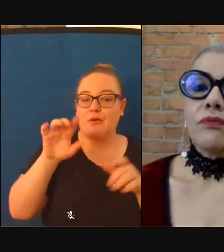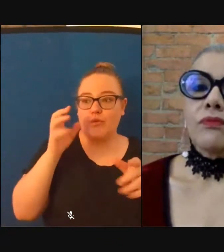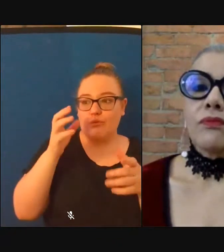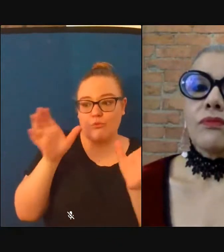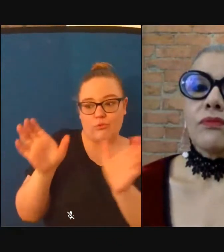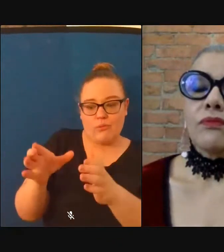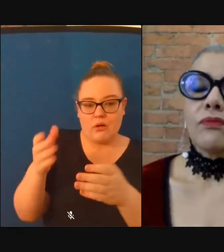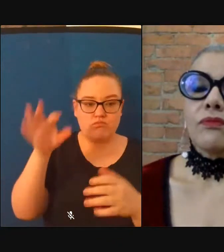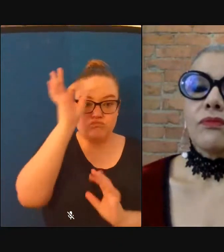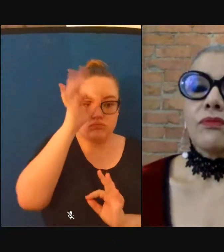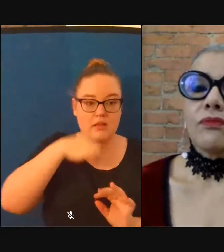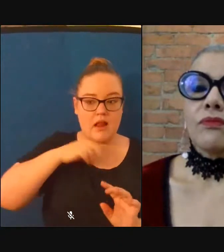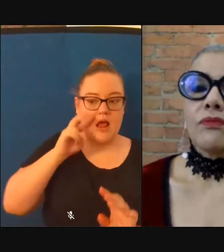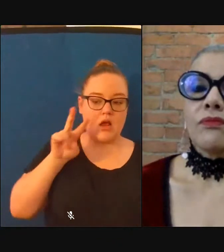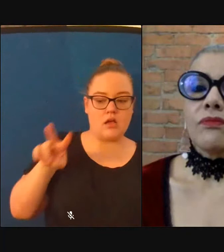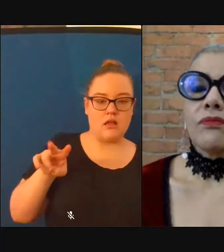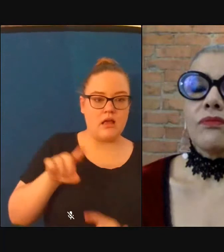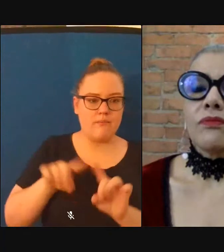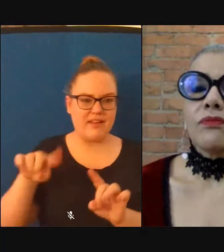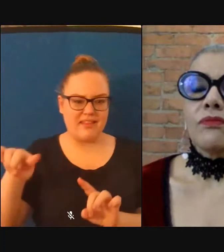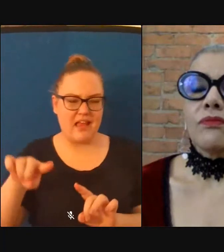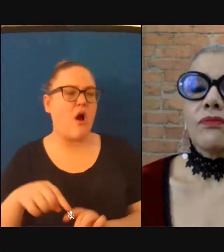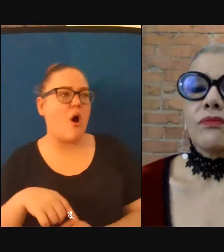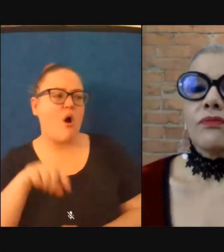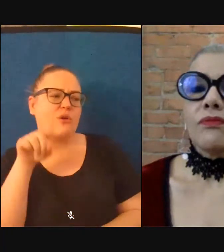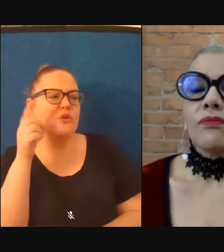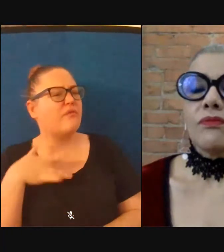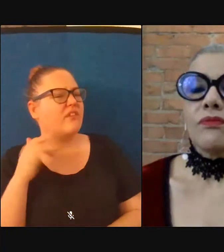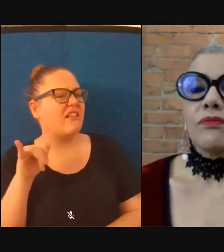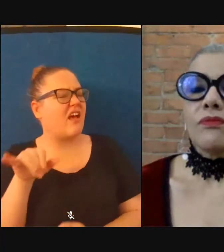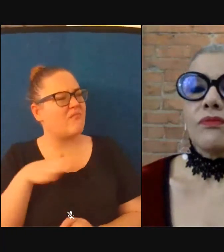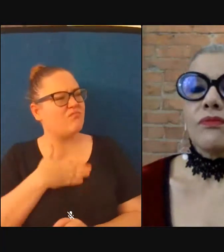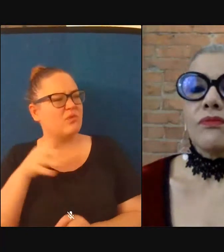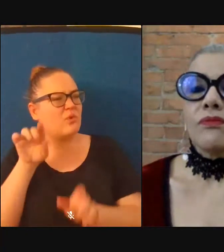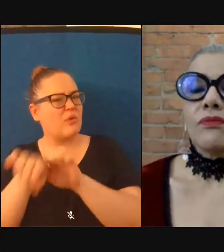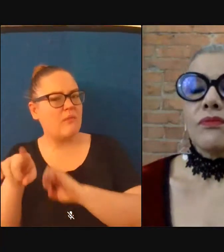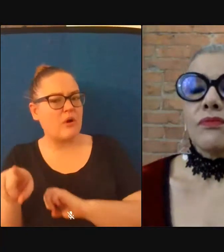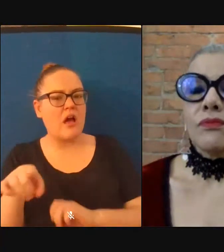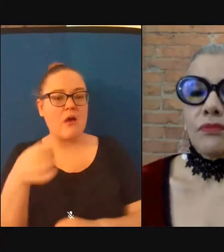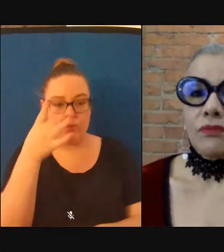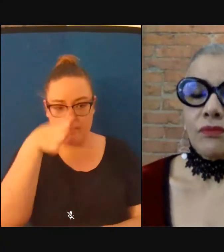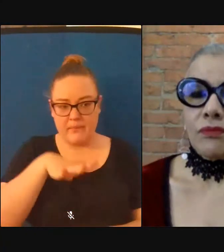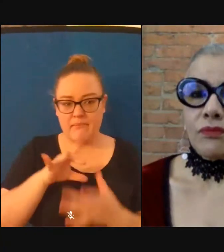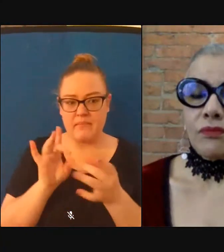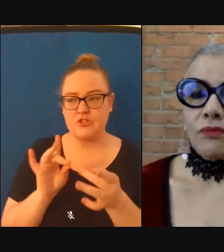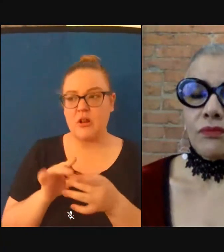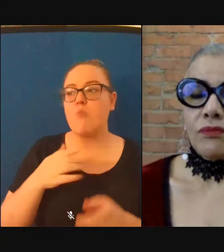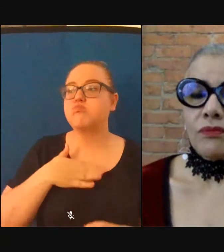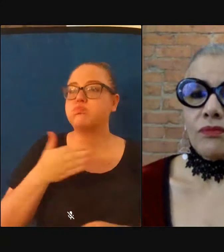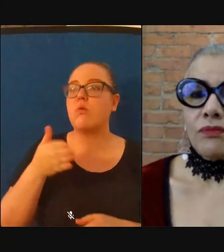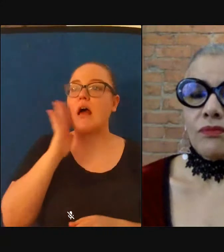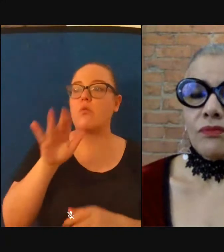were just talking about it in absentia. This morning I was listening to a neo-Nazi podcast called The Daily Shoah, which uses